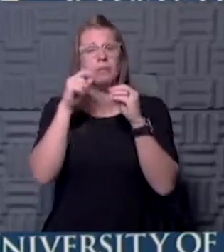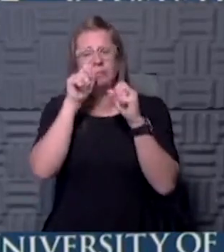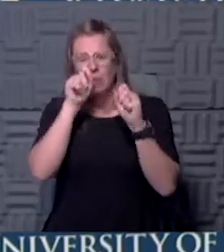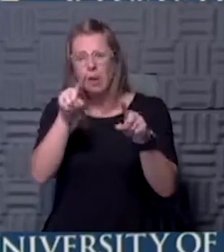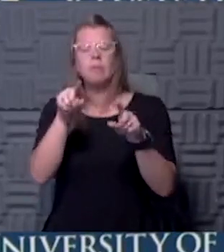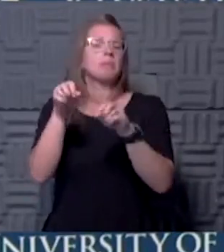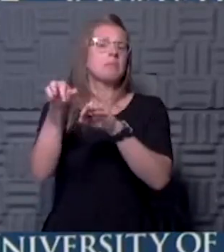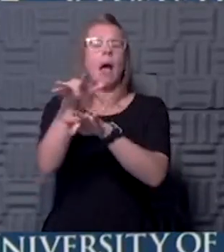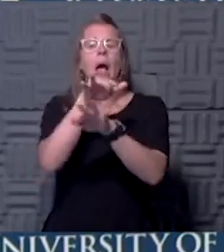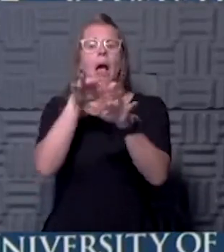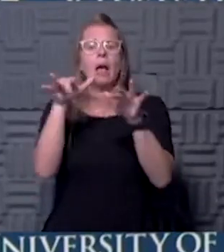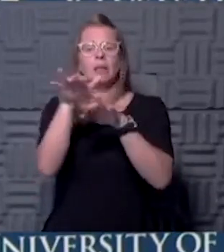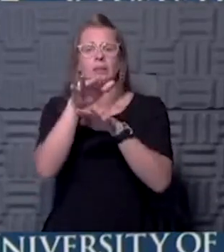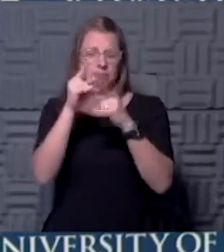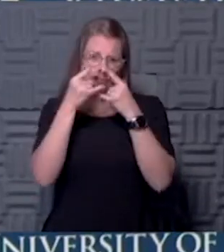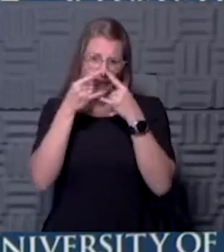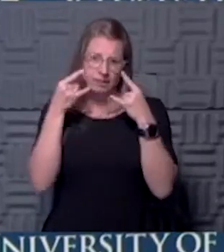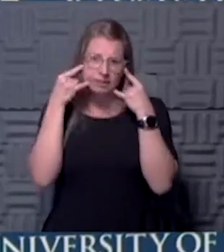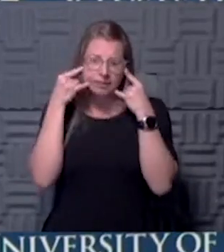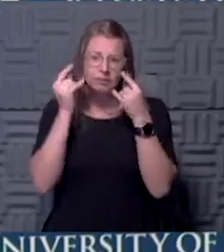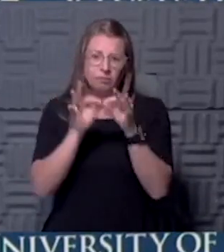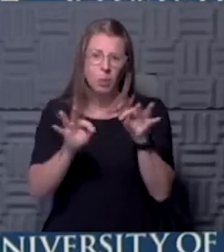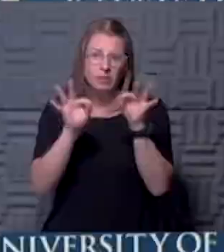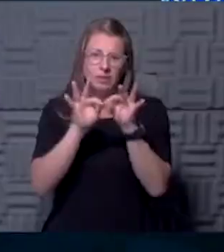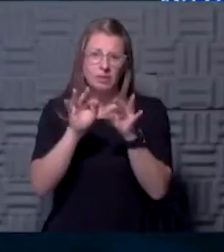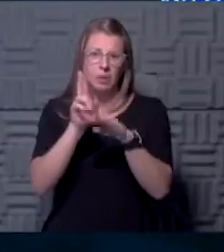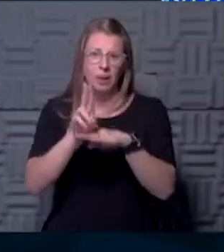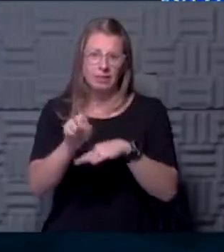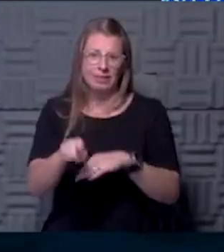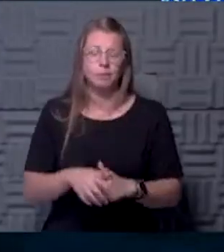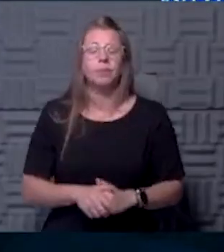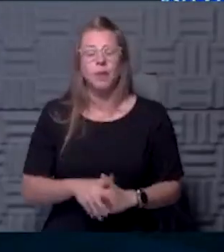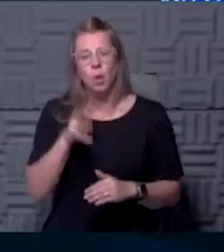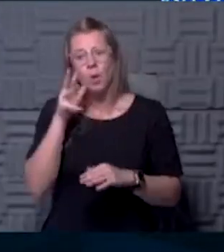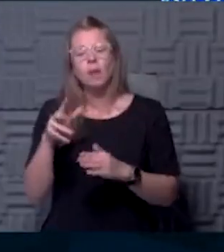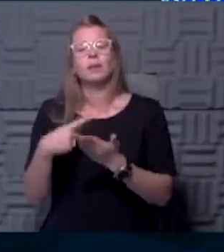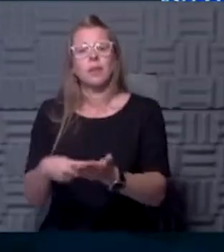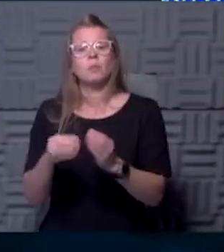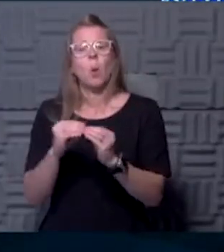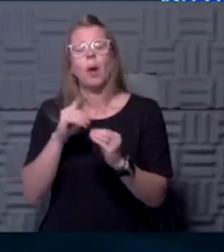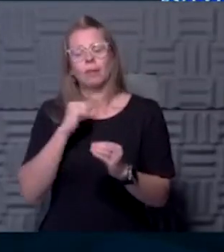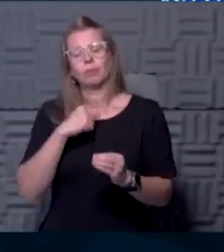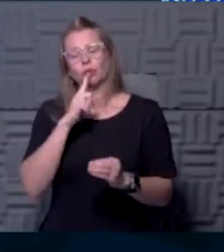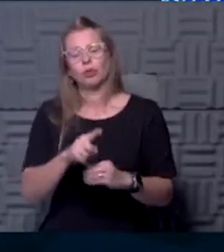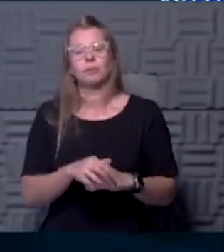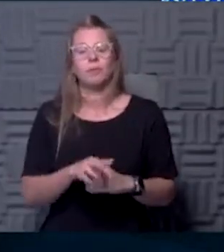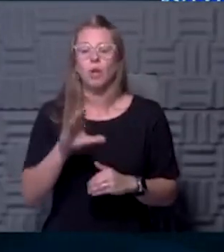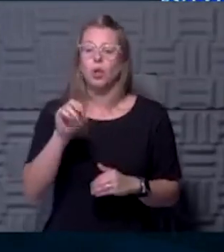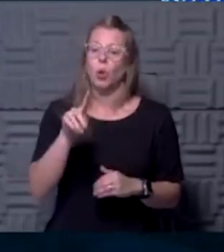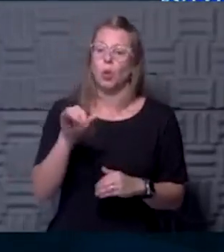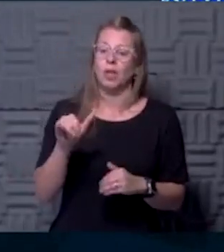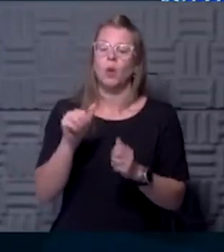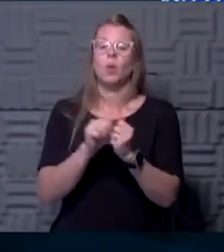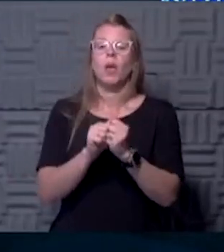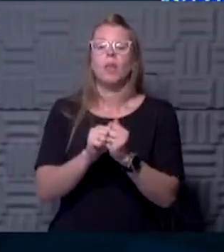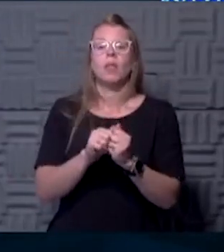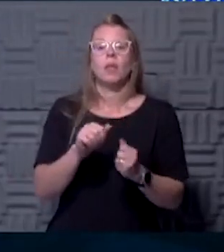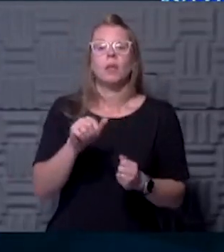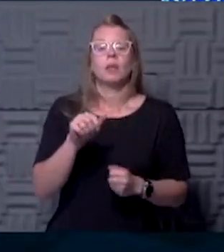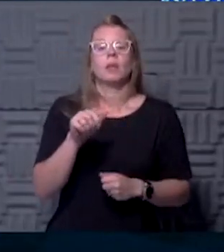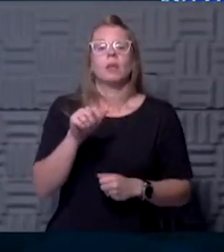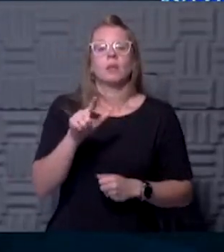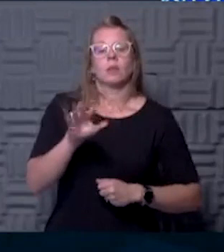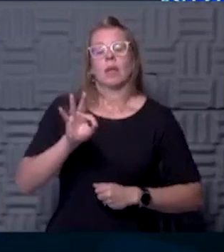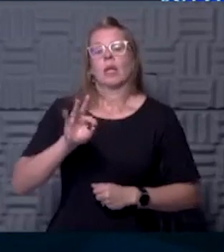cover up with a mask. It's really important. So important. We're going to talk more about that, I'm sure. Cody with Channel 9 News just texted,